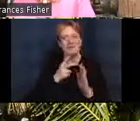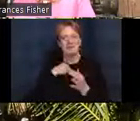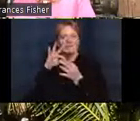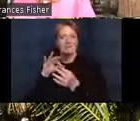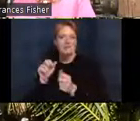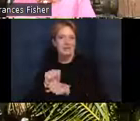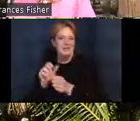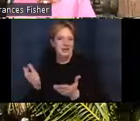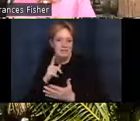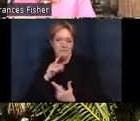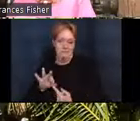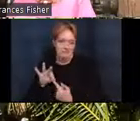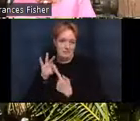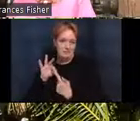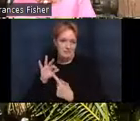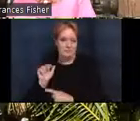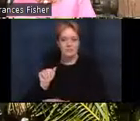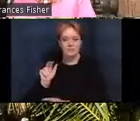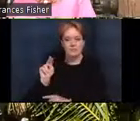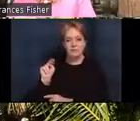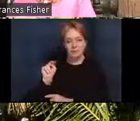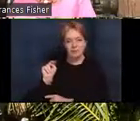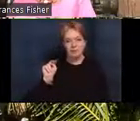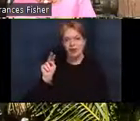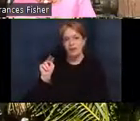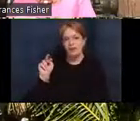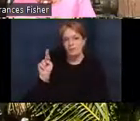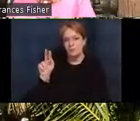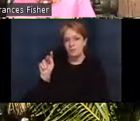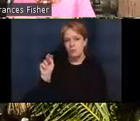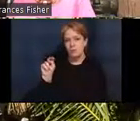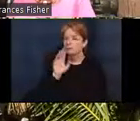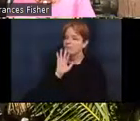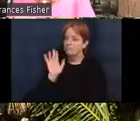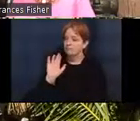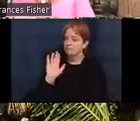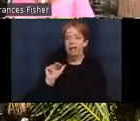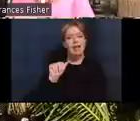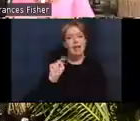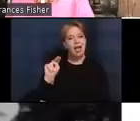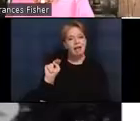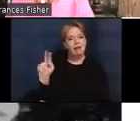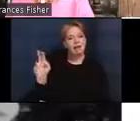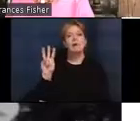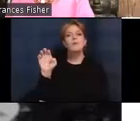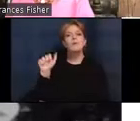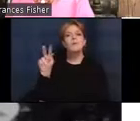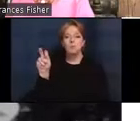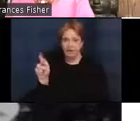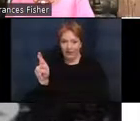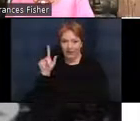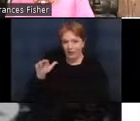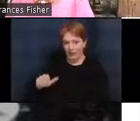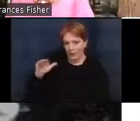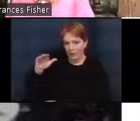Ann Norton, Ann Weaver, grew up in Selma, Alabama, and I grew up in